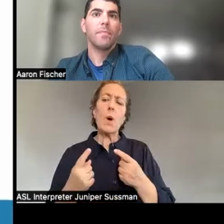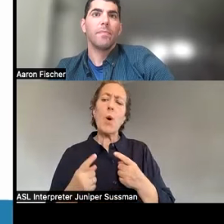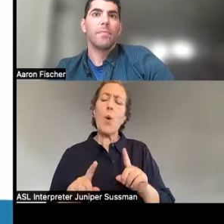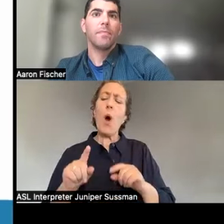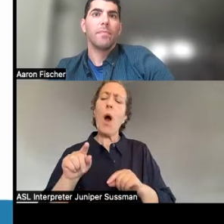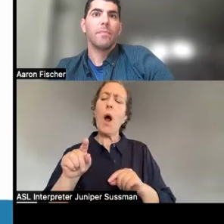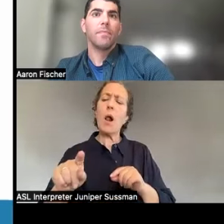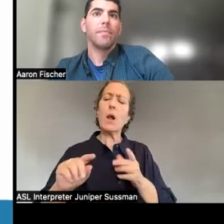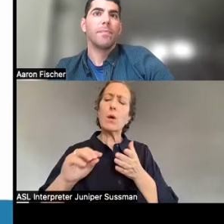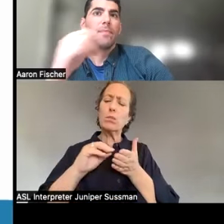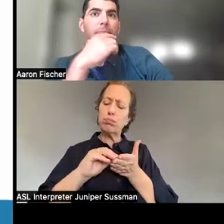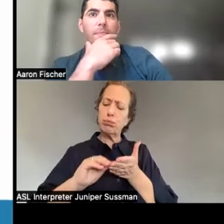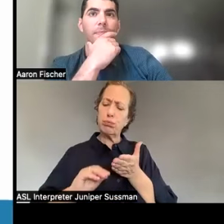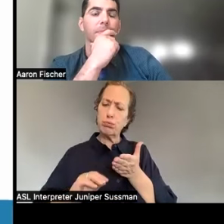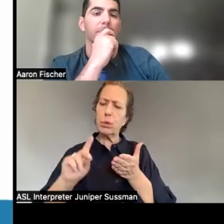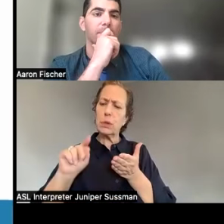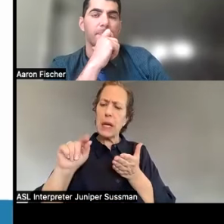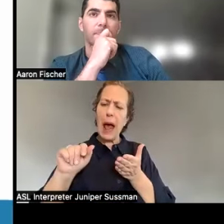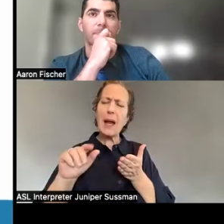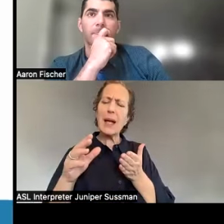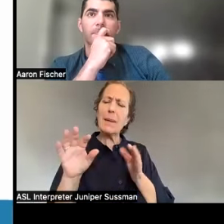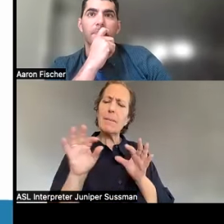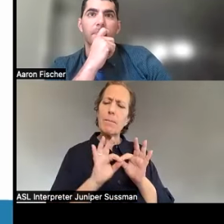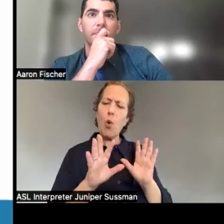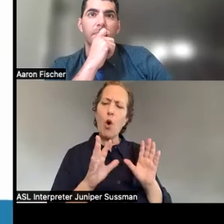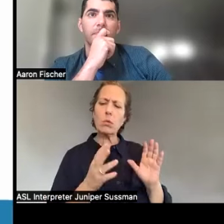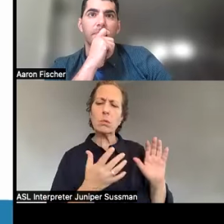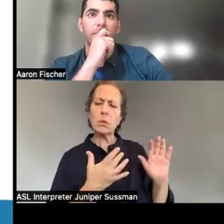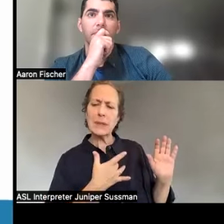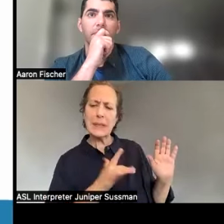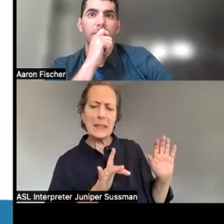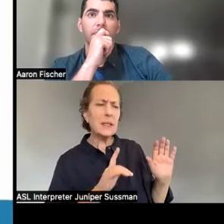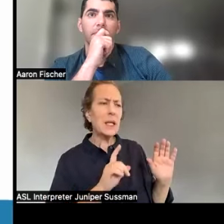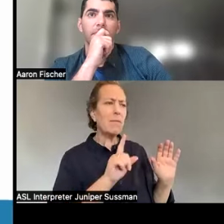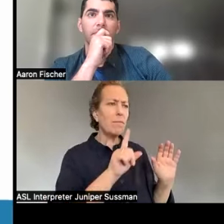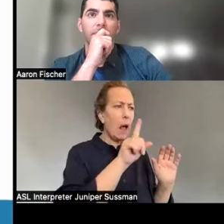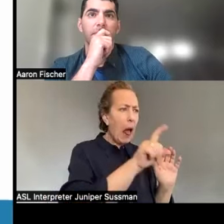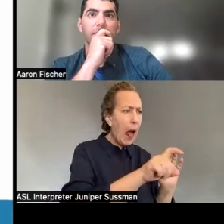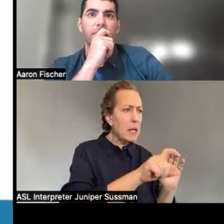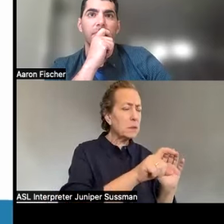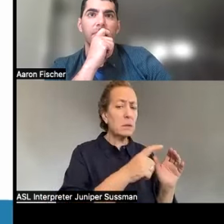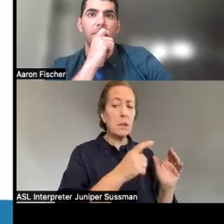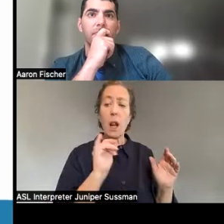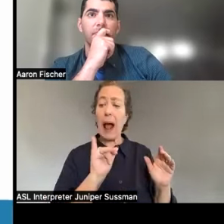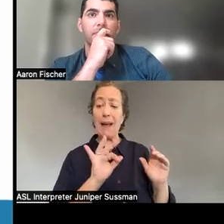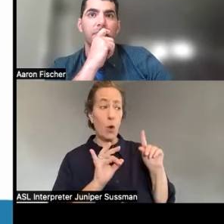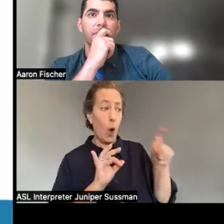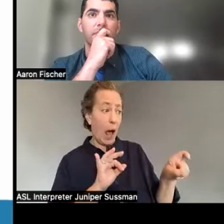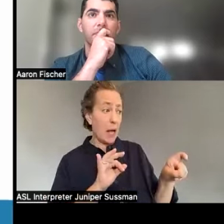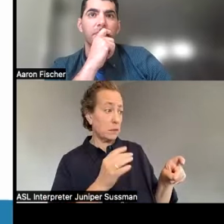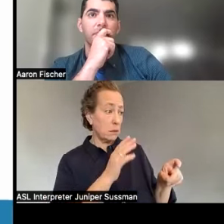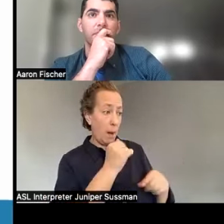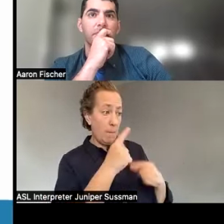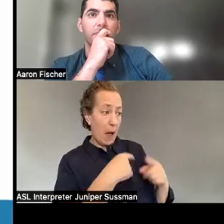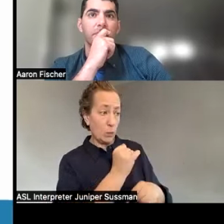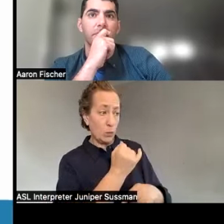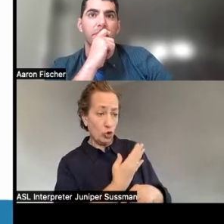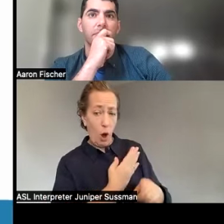conscientious about the questions you're asking, such as the employment status of your patients and what problems might be